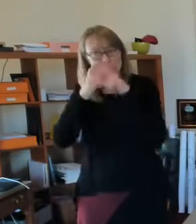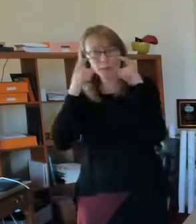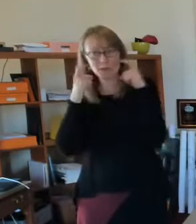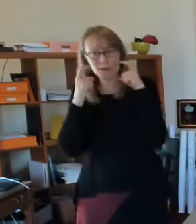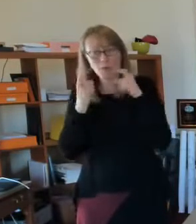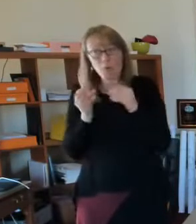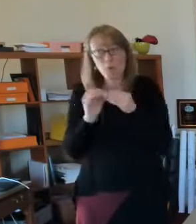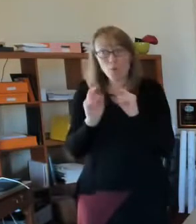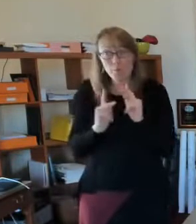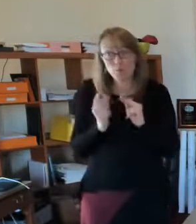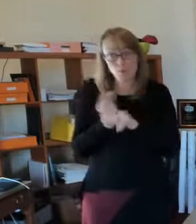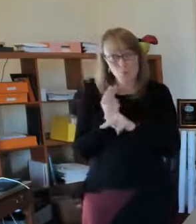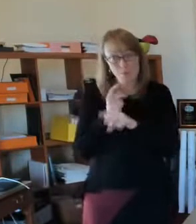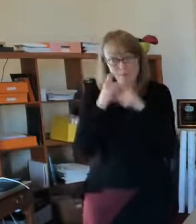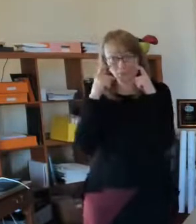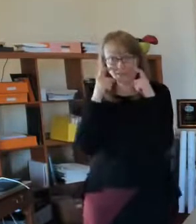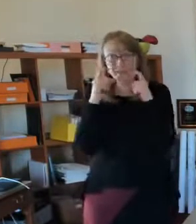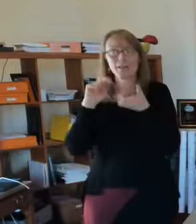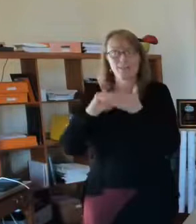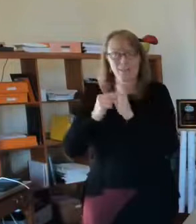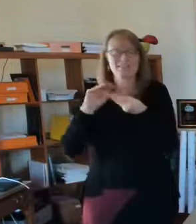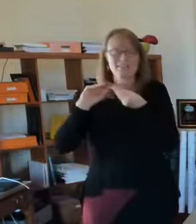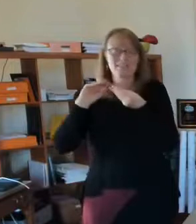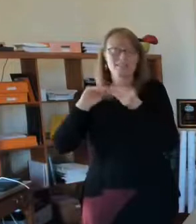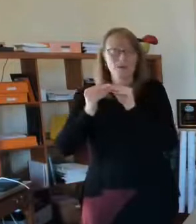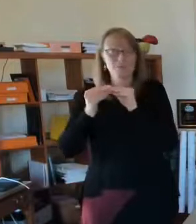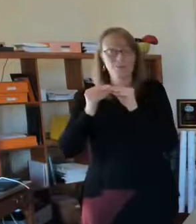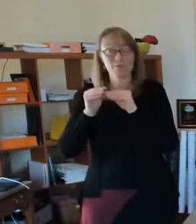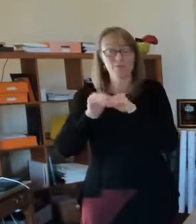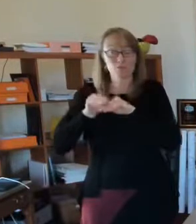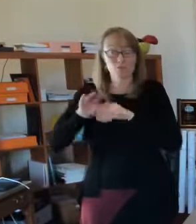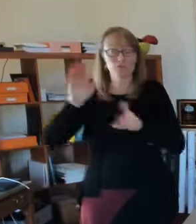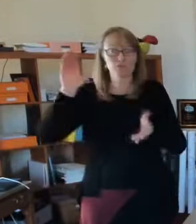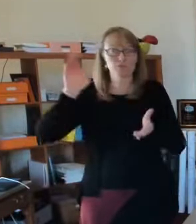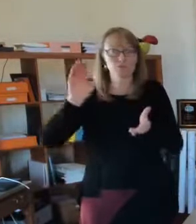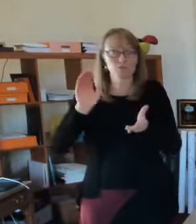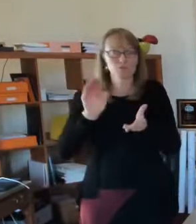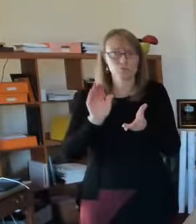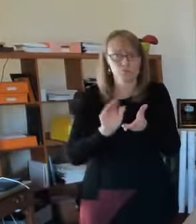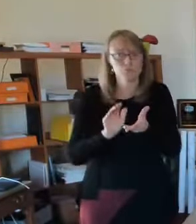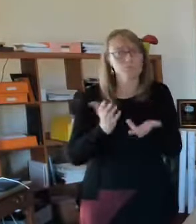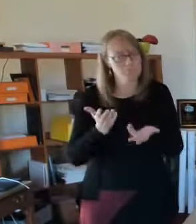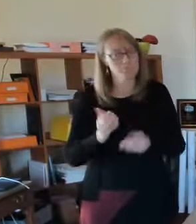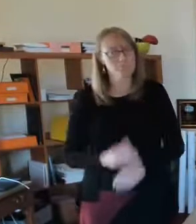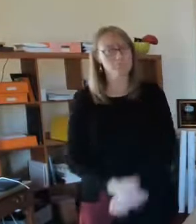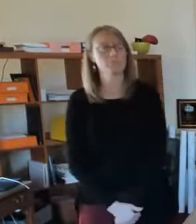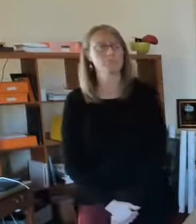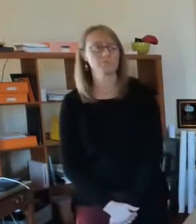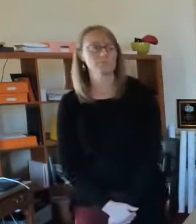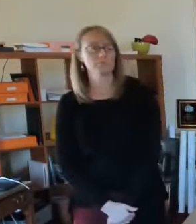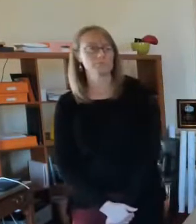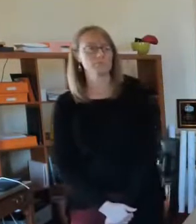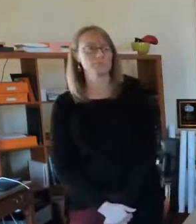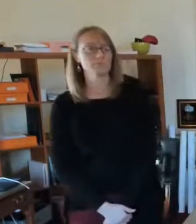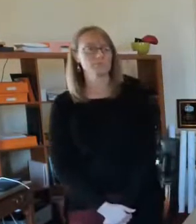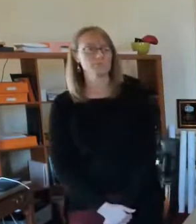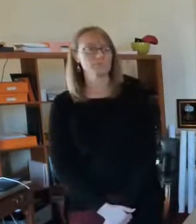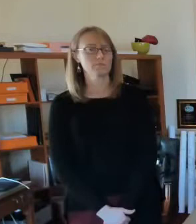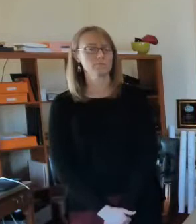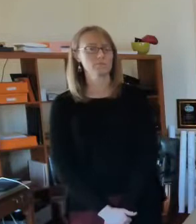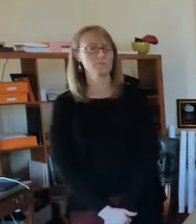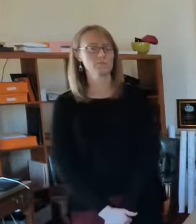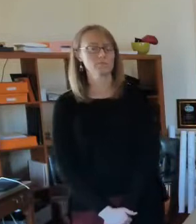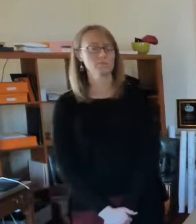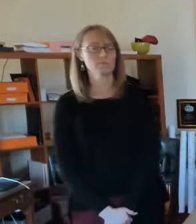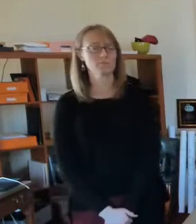get, the lower our numbers will be. All right, I have 2 more questions. Okay. A lot of conversation this week